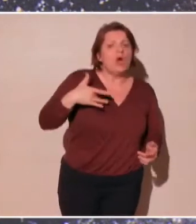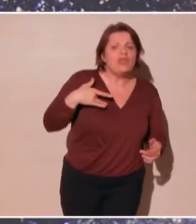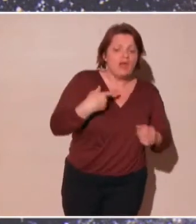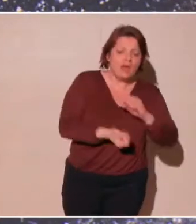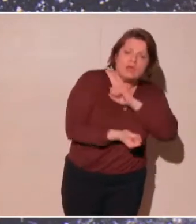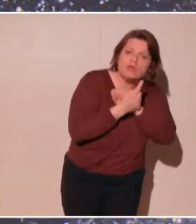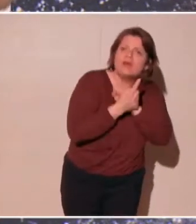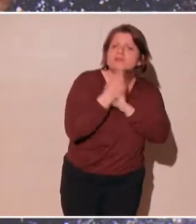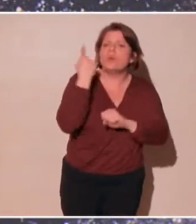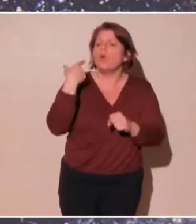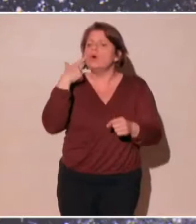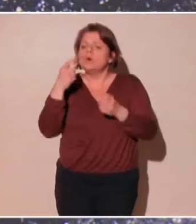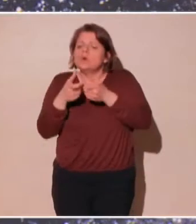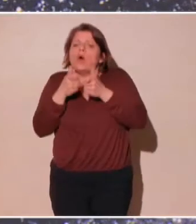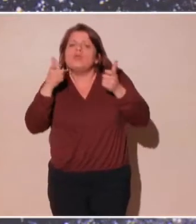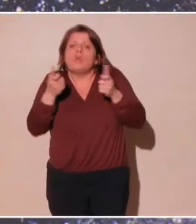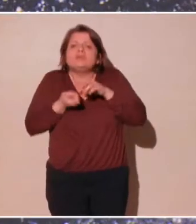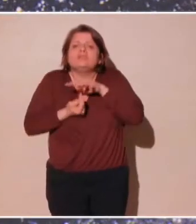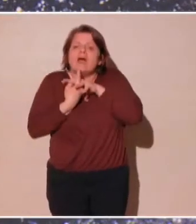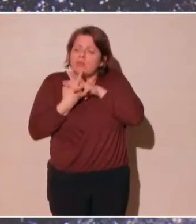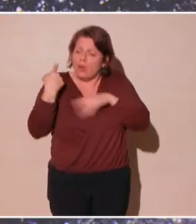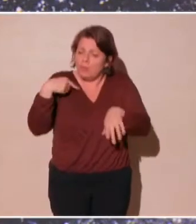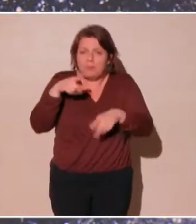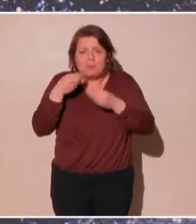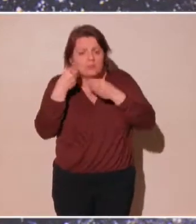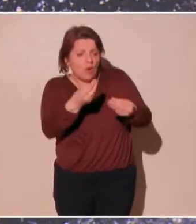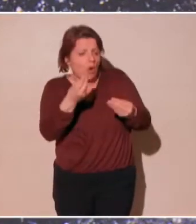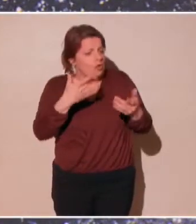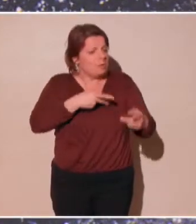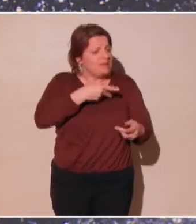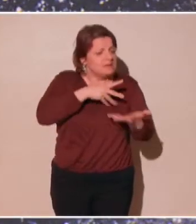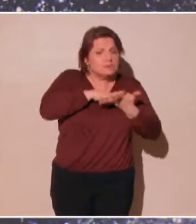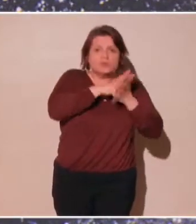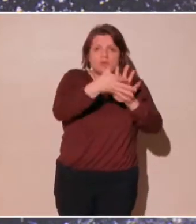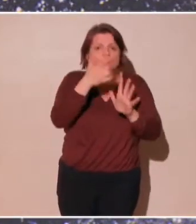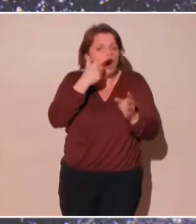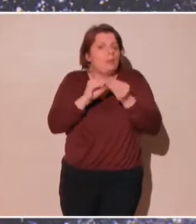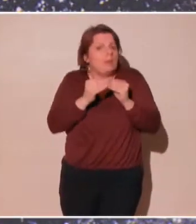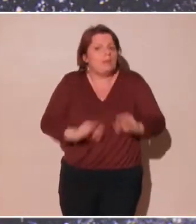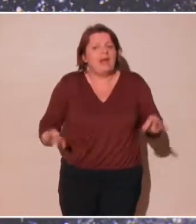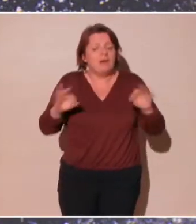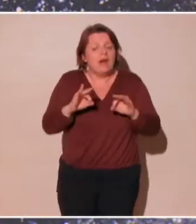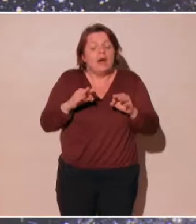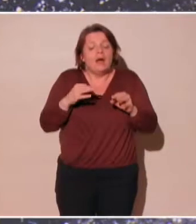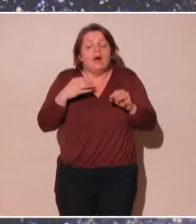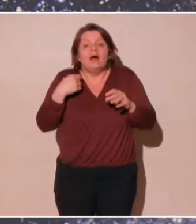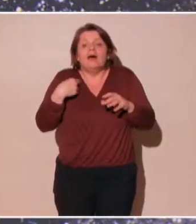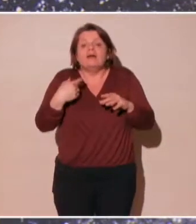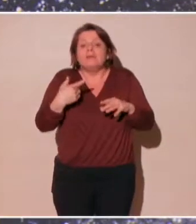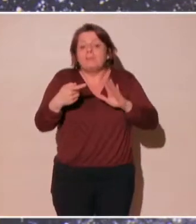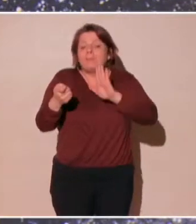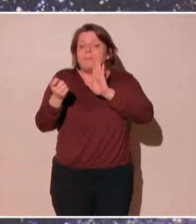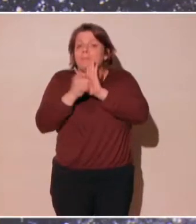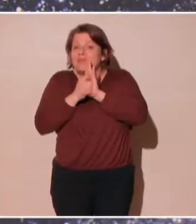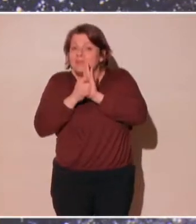no such thing as a conflict. When I was talking earlier about this individual predictive medicine coming from this startup, there is no conflict, there is no